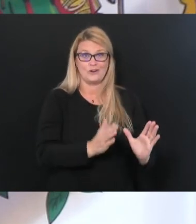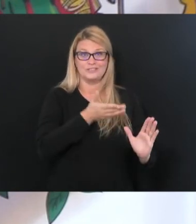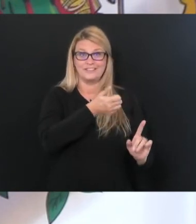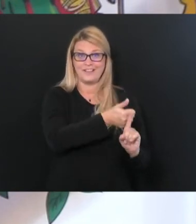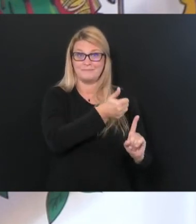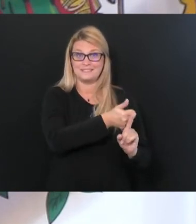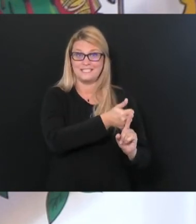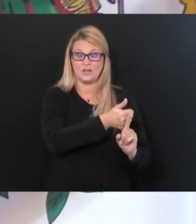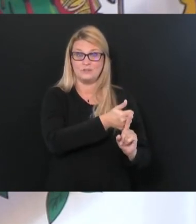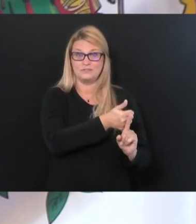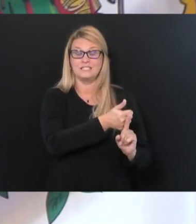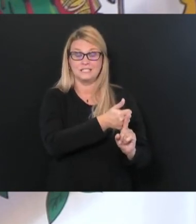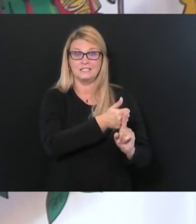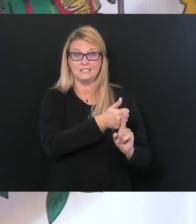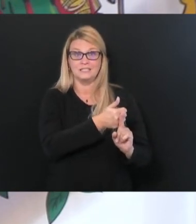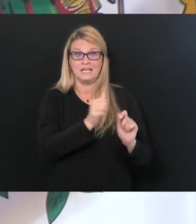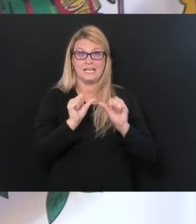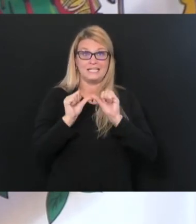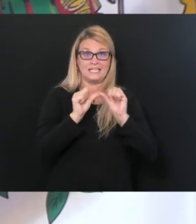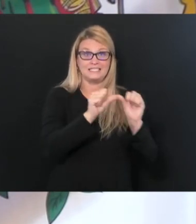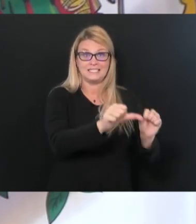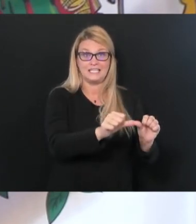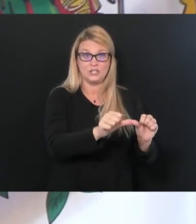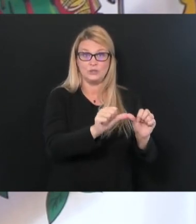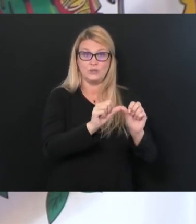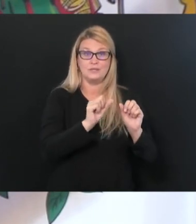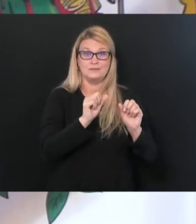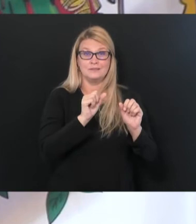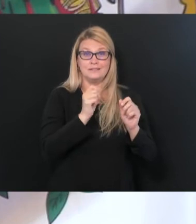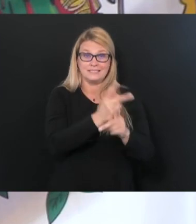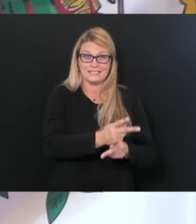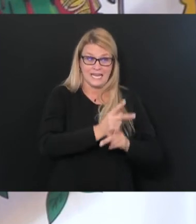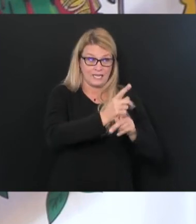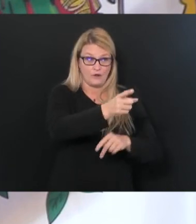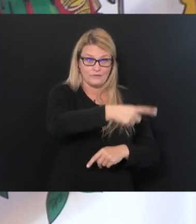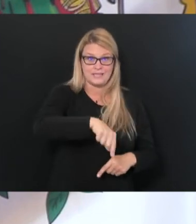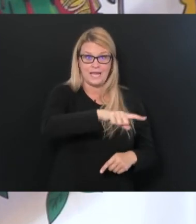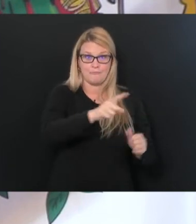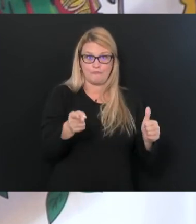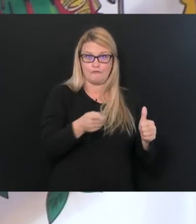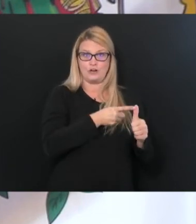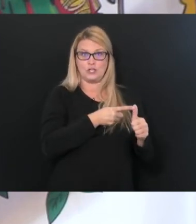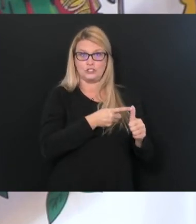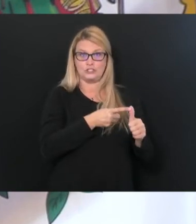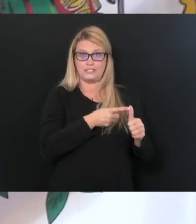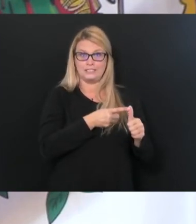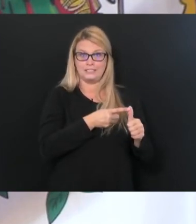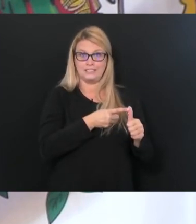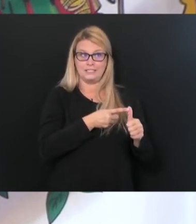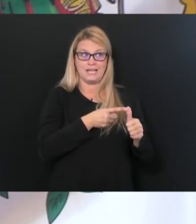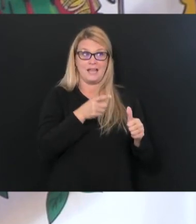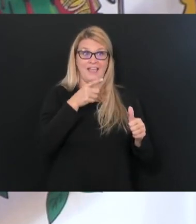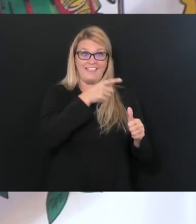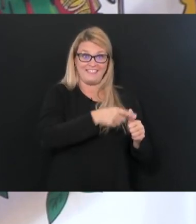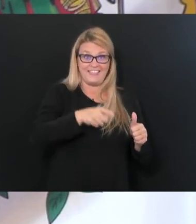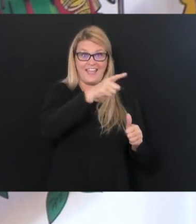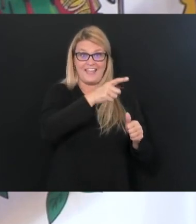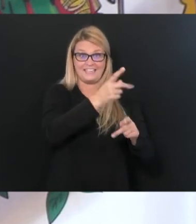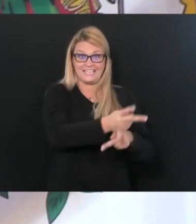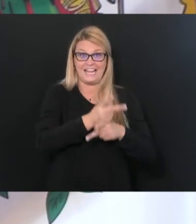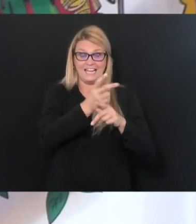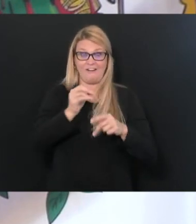we continue to maintain and take care of those people first and foremost, because they're looking out after every one of